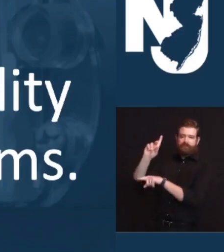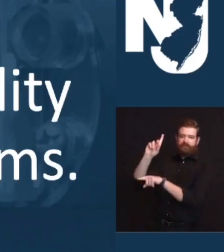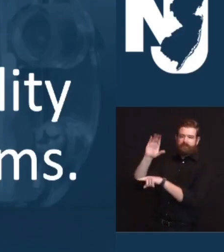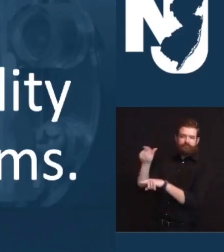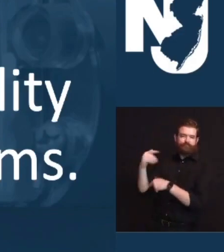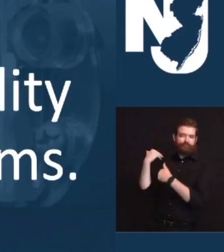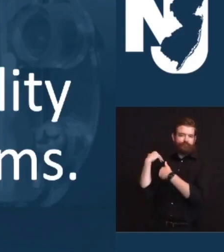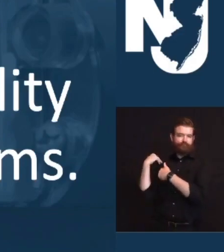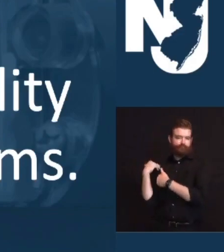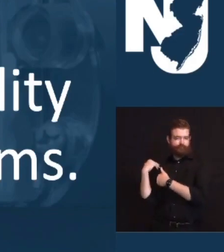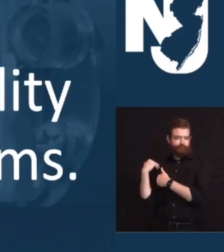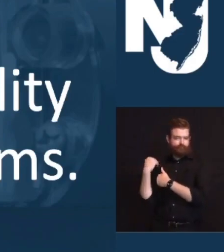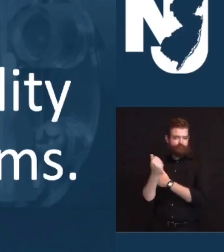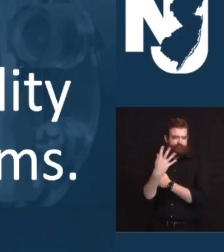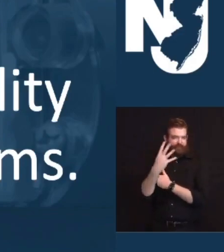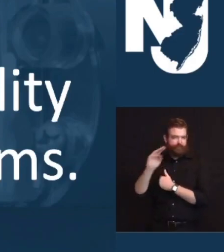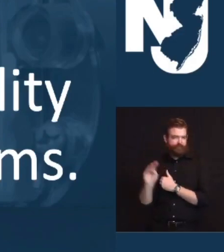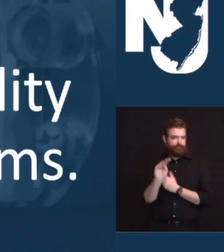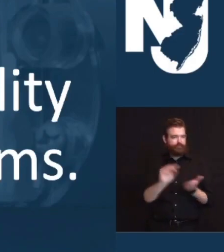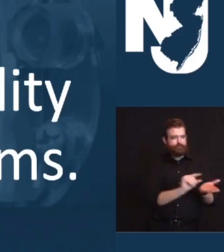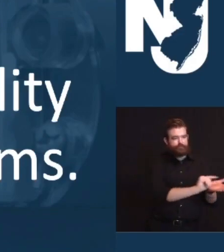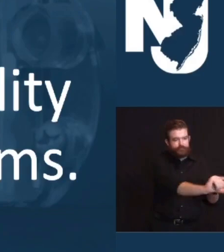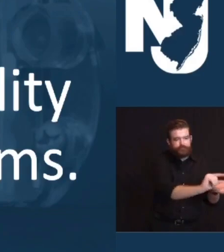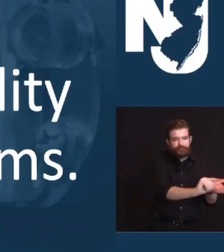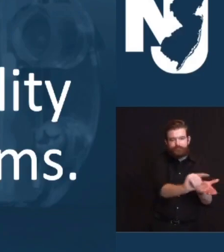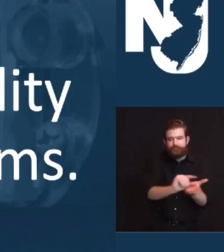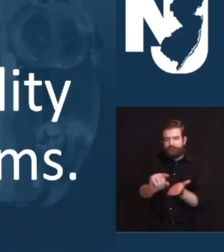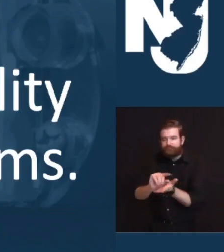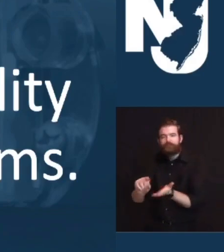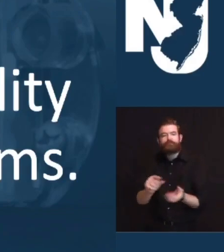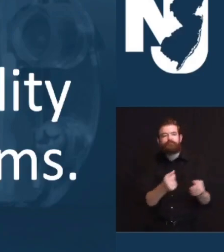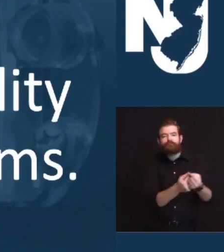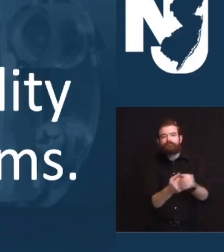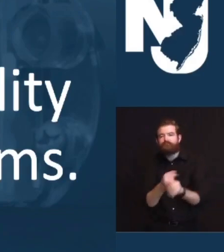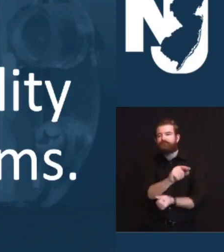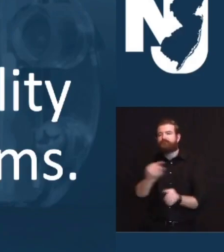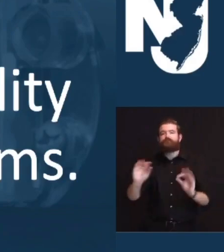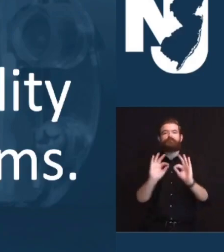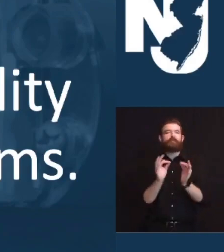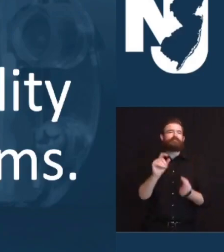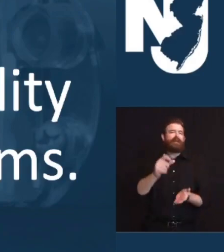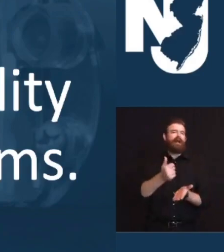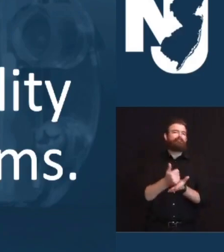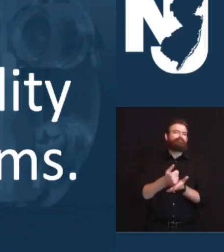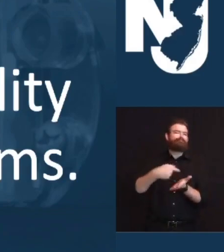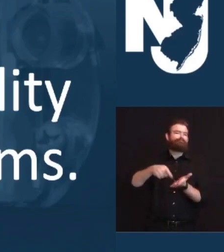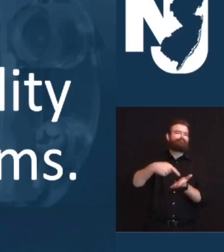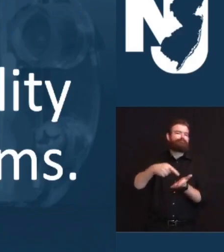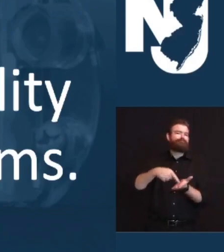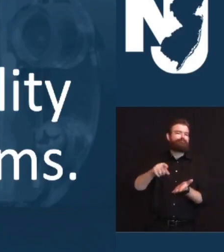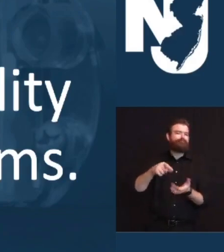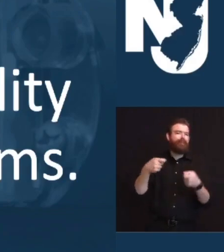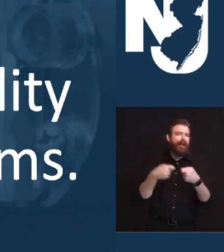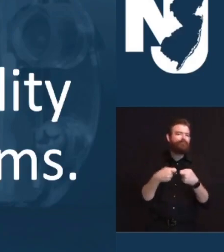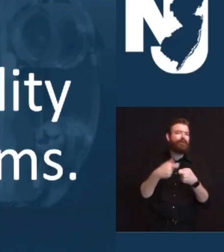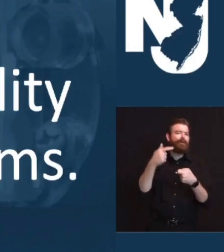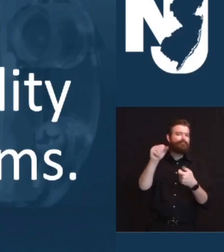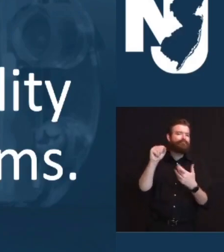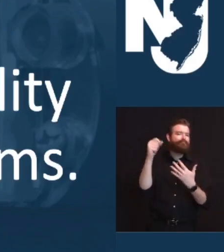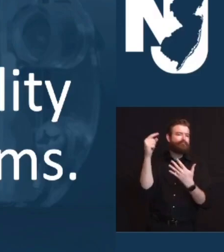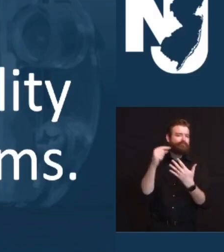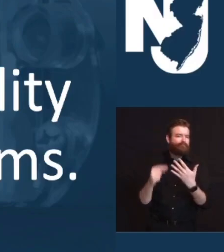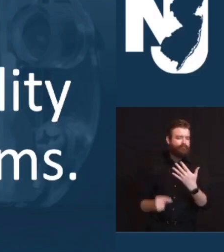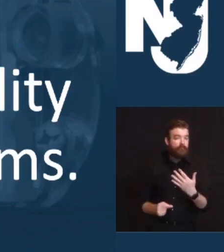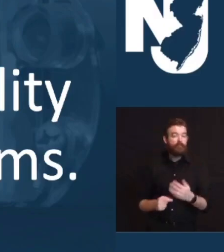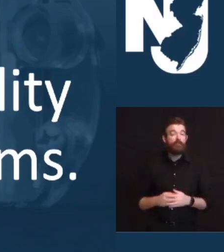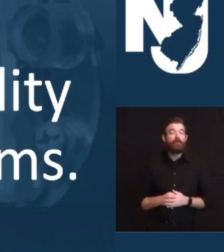help qualified families. I also want to thank my legislative partners, especially Senate President Steve Sweeney, Speaker Craig Coughlin,